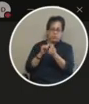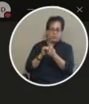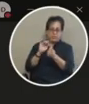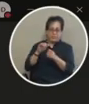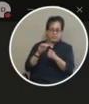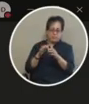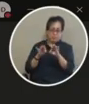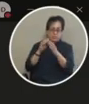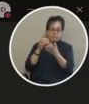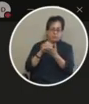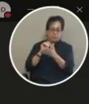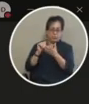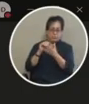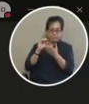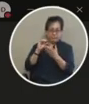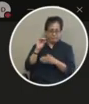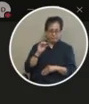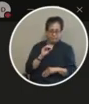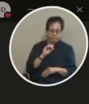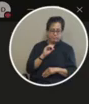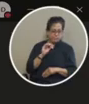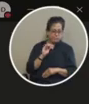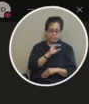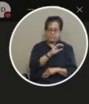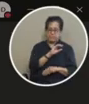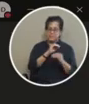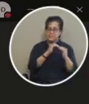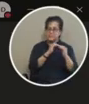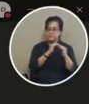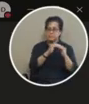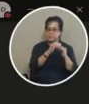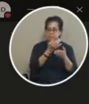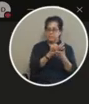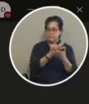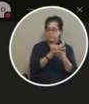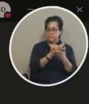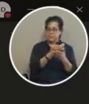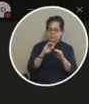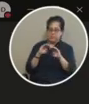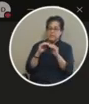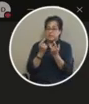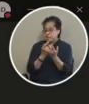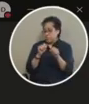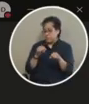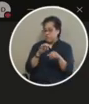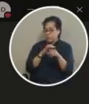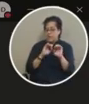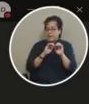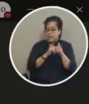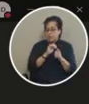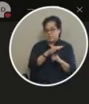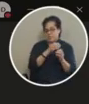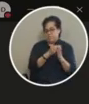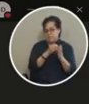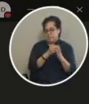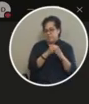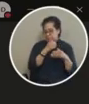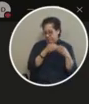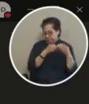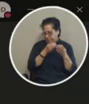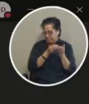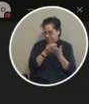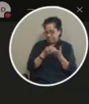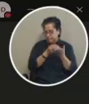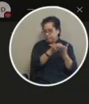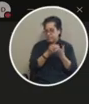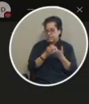critical dollars. Put that to the budget stabilization fund, and then council can vote on how those dollars are spent during the budget season.